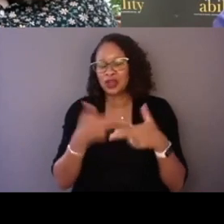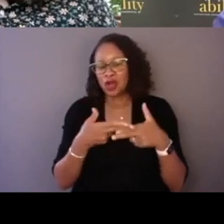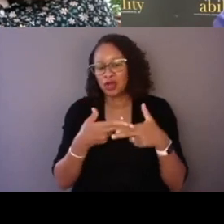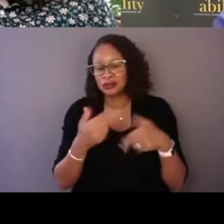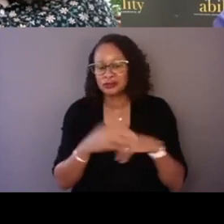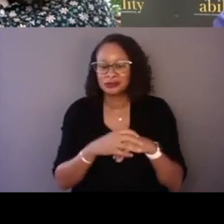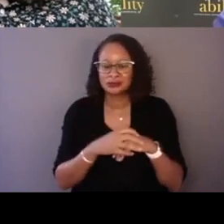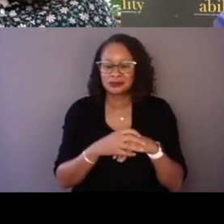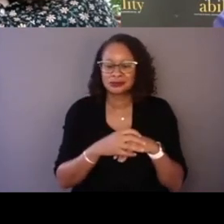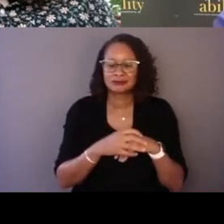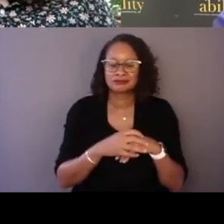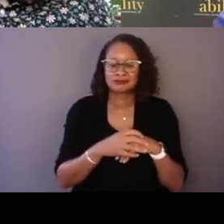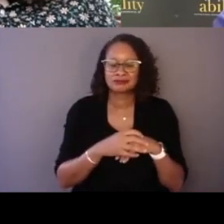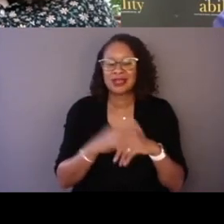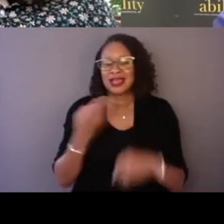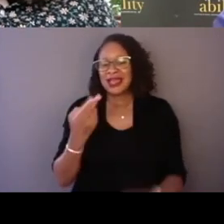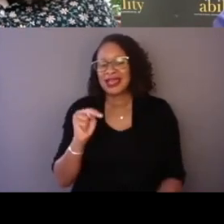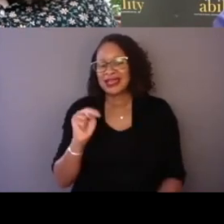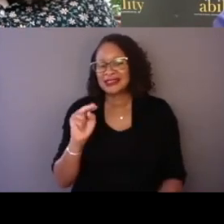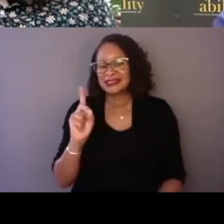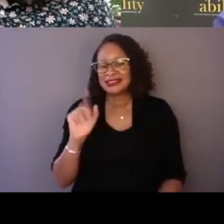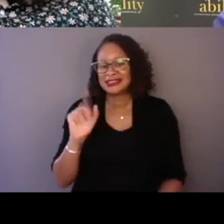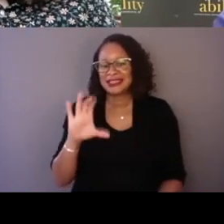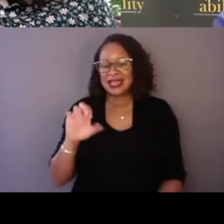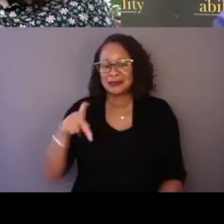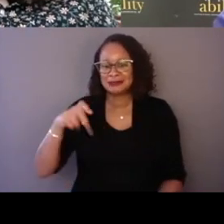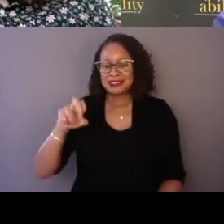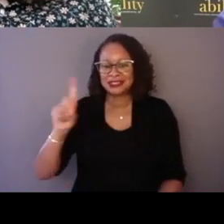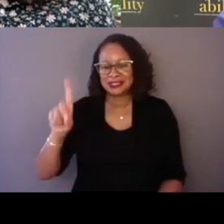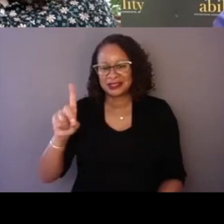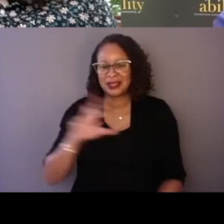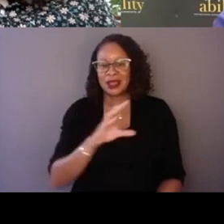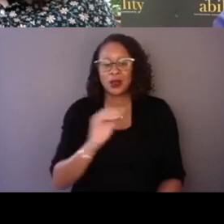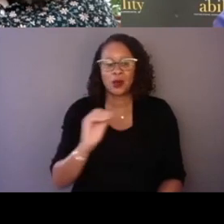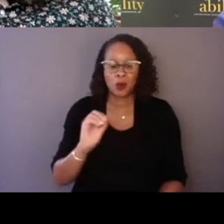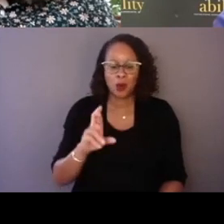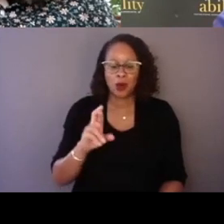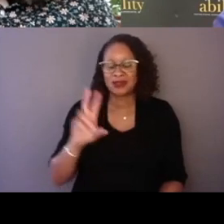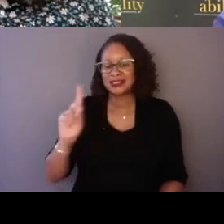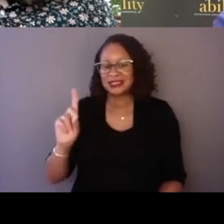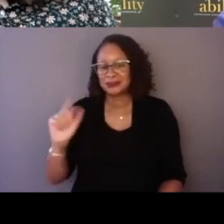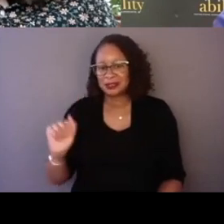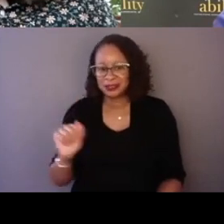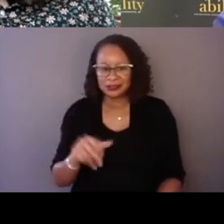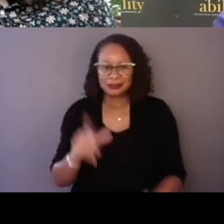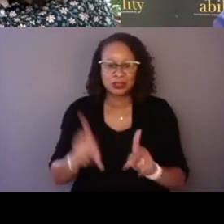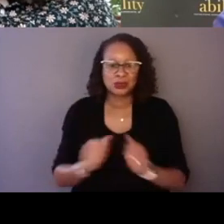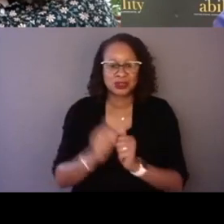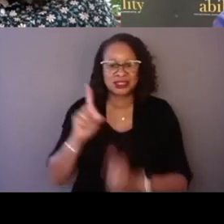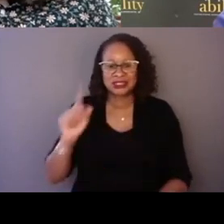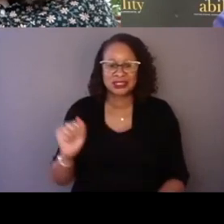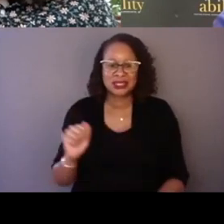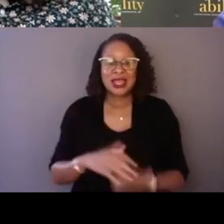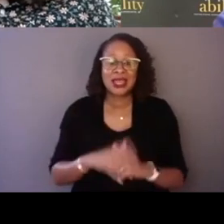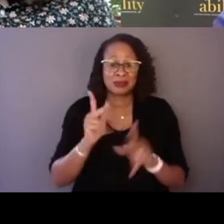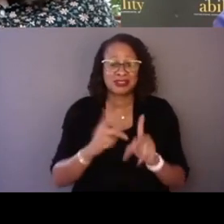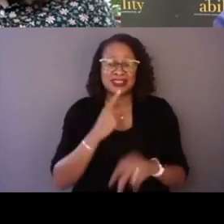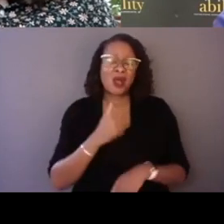like to be called handicapped. Now it's a person with a disability. Well, I'm just not going to call you anything because I can't keep up with the terminology.